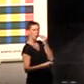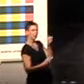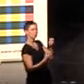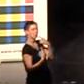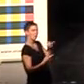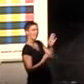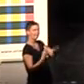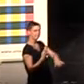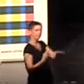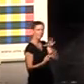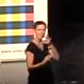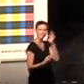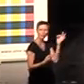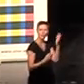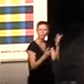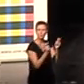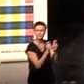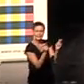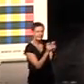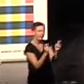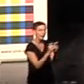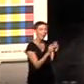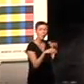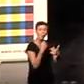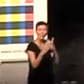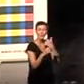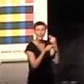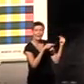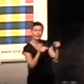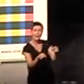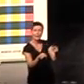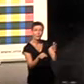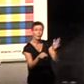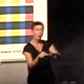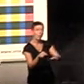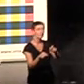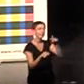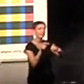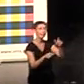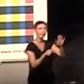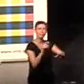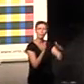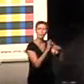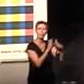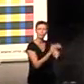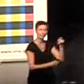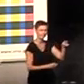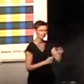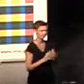by frank journalist en media but the tax and the involvement of people from molenbeek